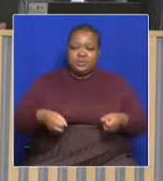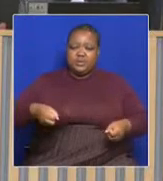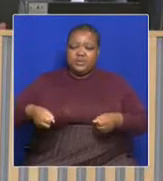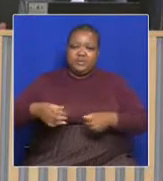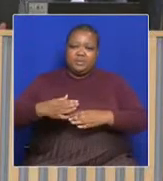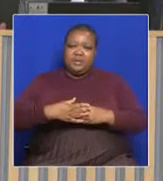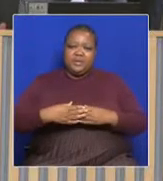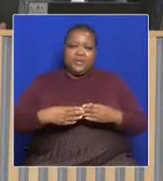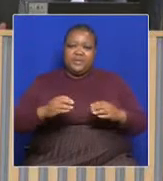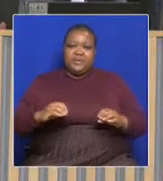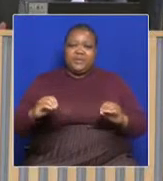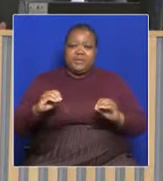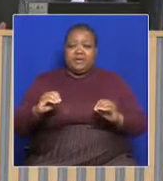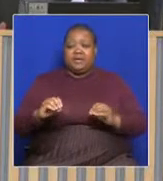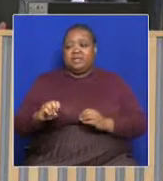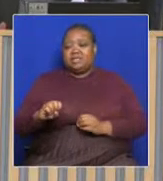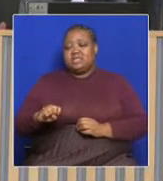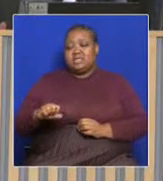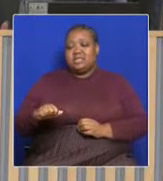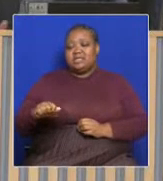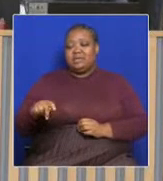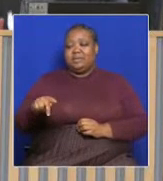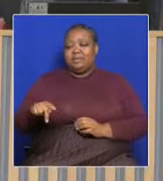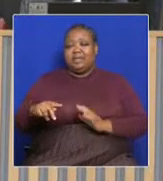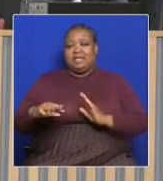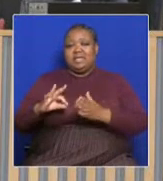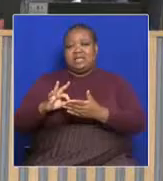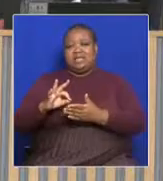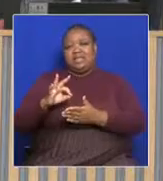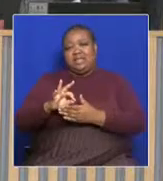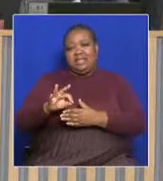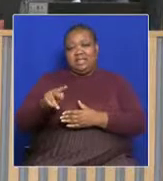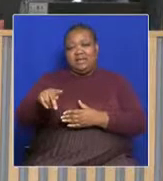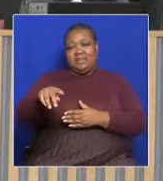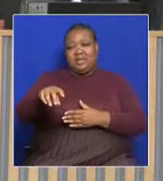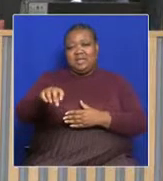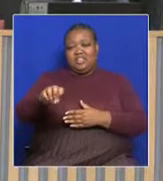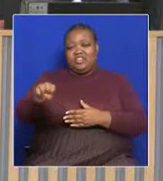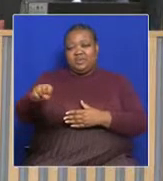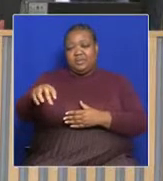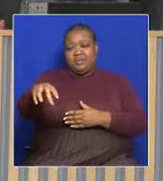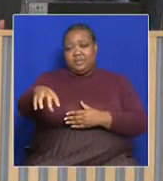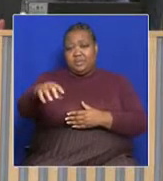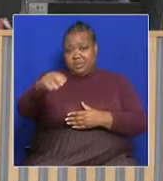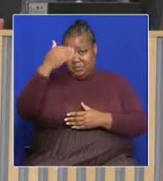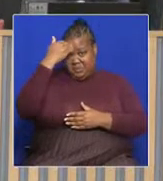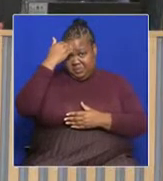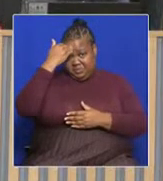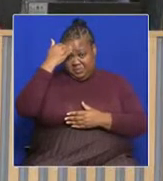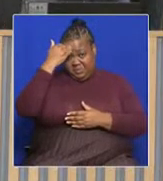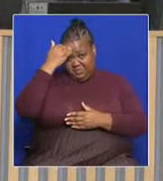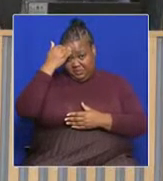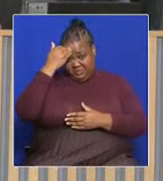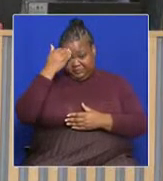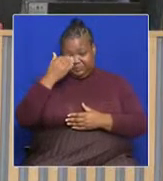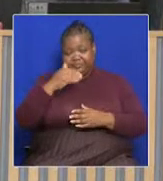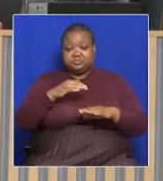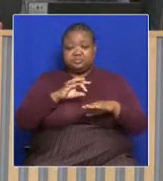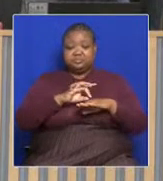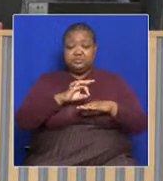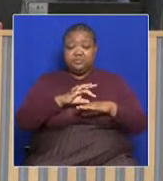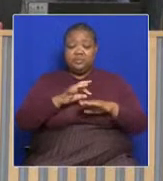SAP 13 of Port Shepstone. Somehow you knew that. That's why you advised him to do it. What is the